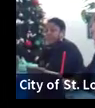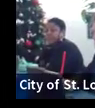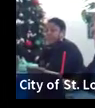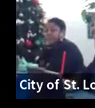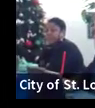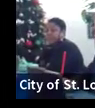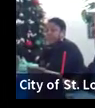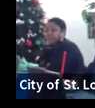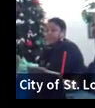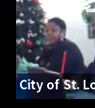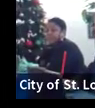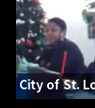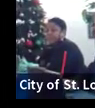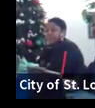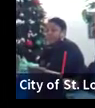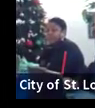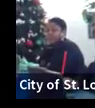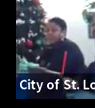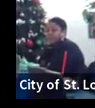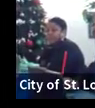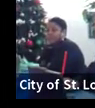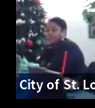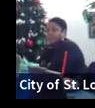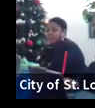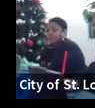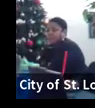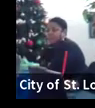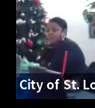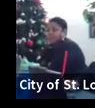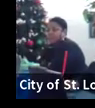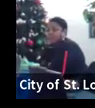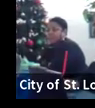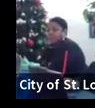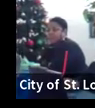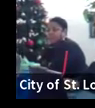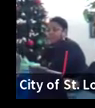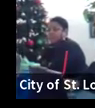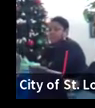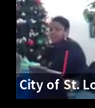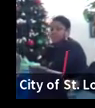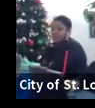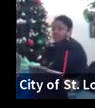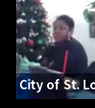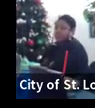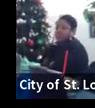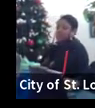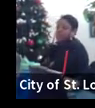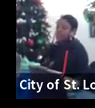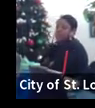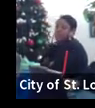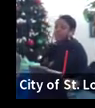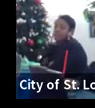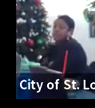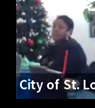social, healthcare, and recreational needs. In 1979, after the closing of Homer G. Phillips